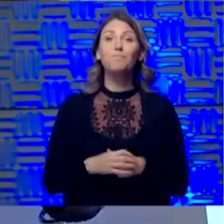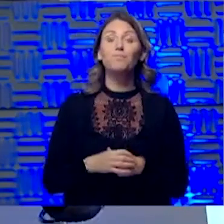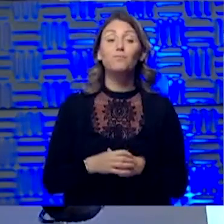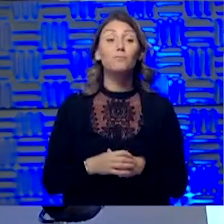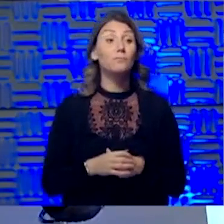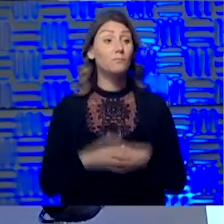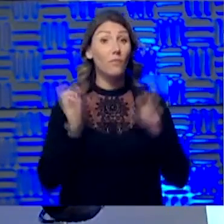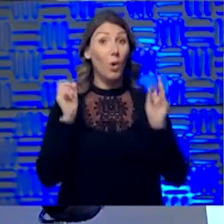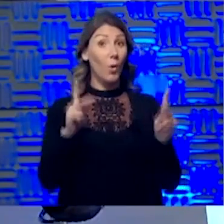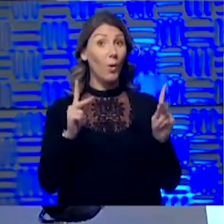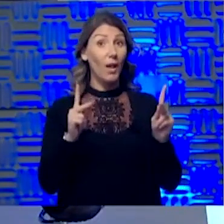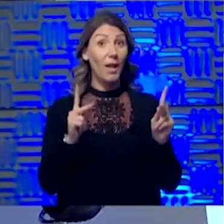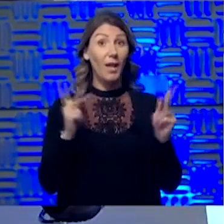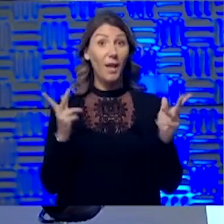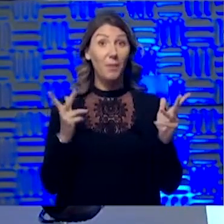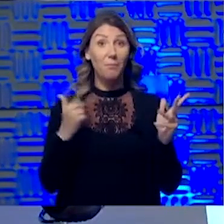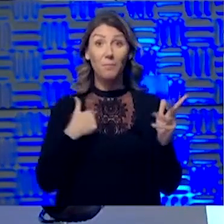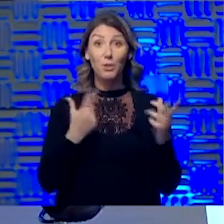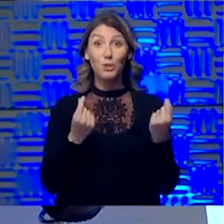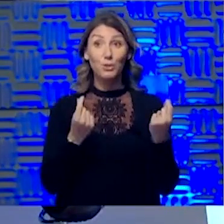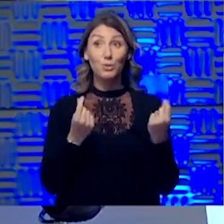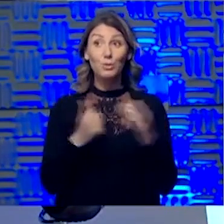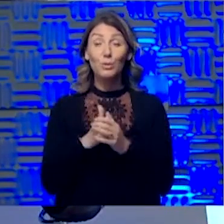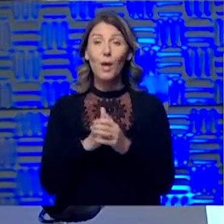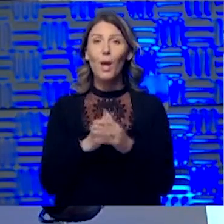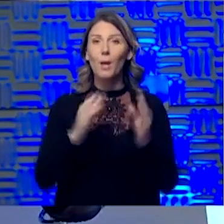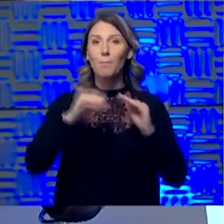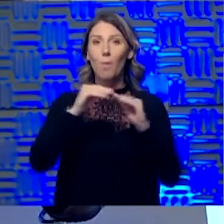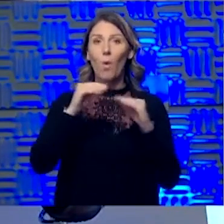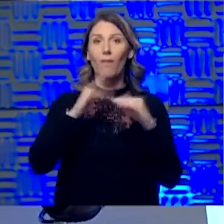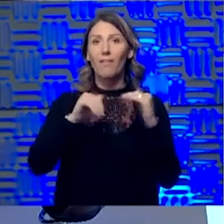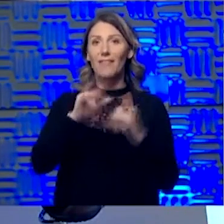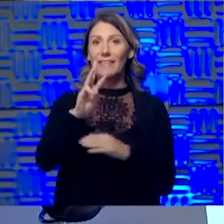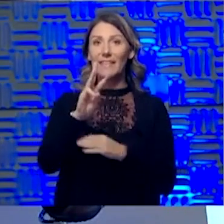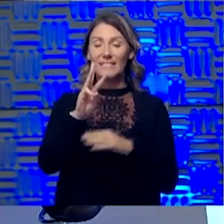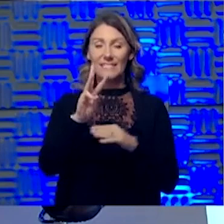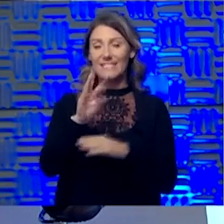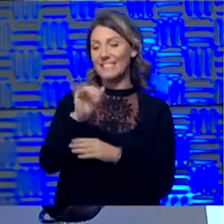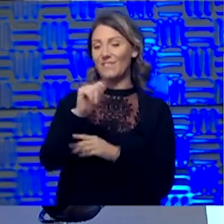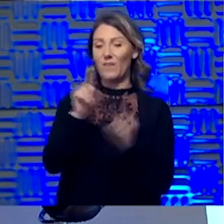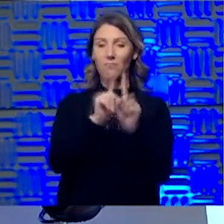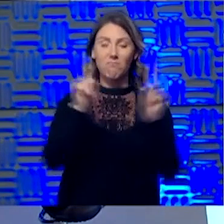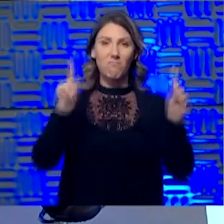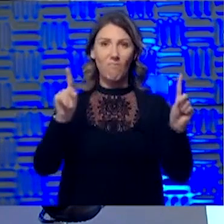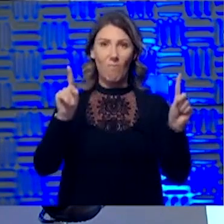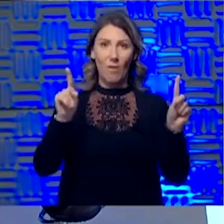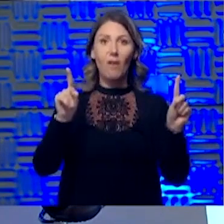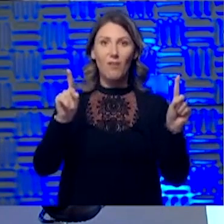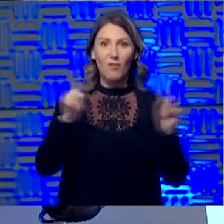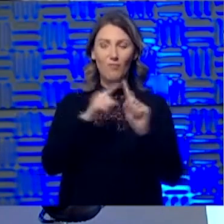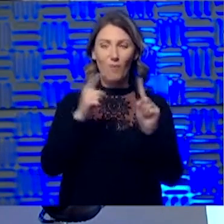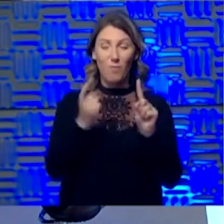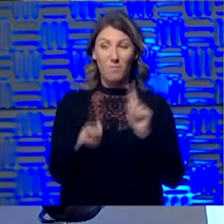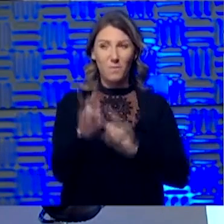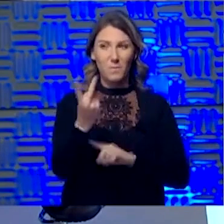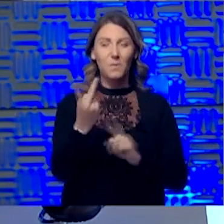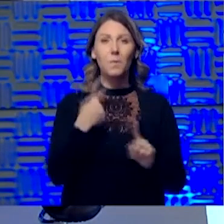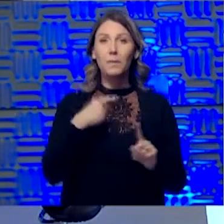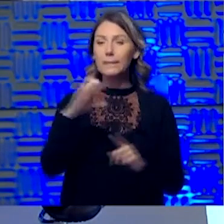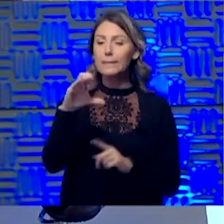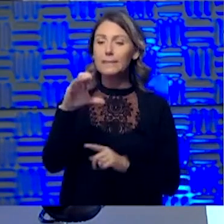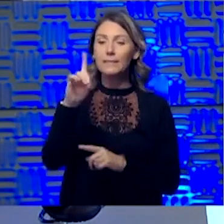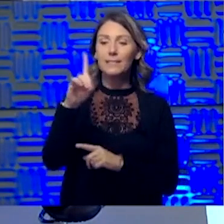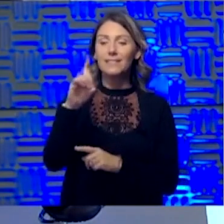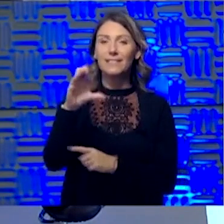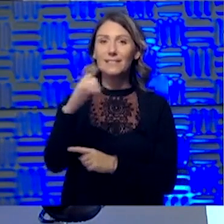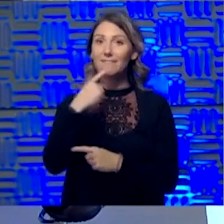so here's what I'm going to do. I know that I'm more than 6 feet apart from the two of you, and so the CDC says I'm okay, I think, to not wear